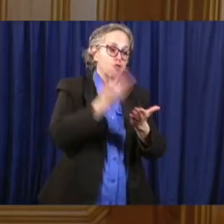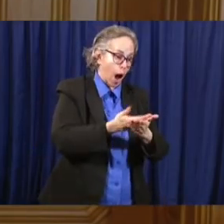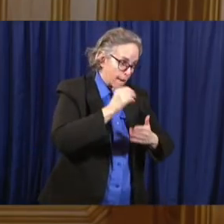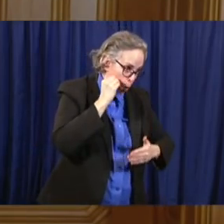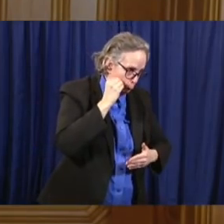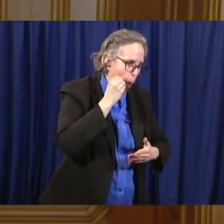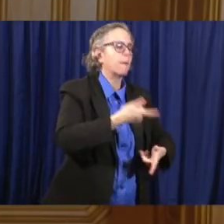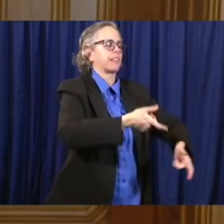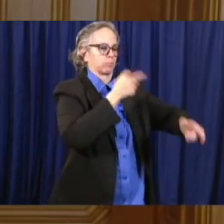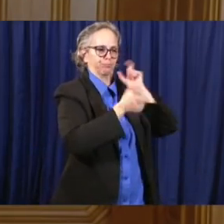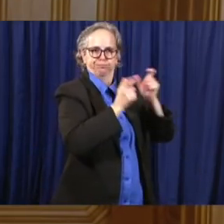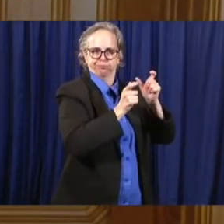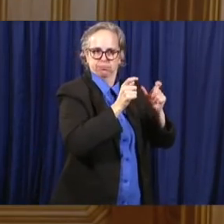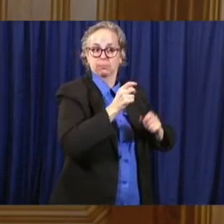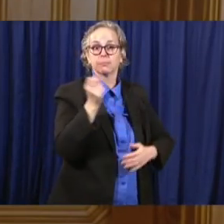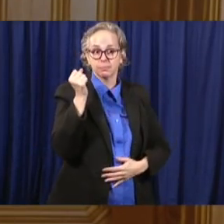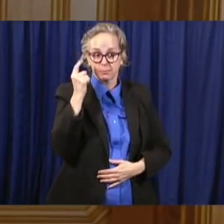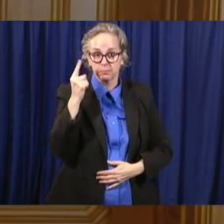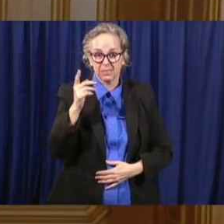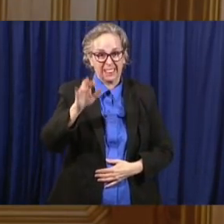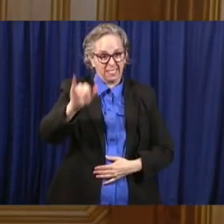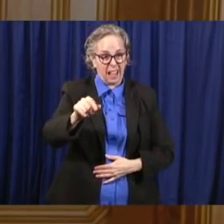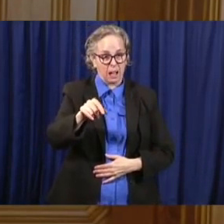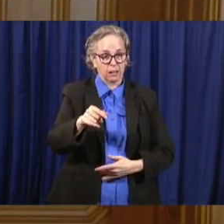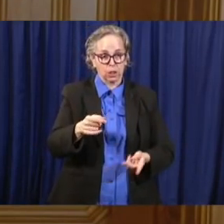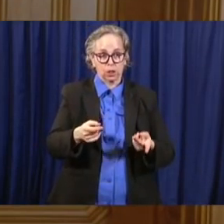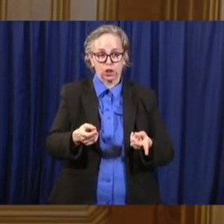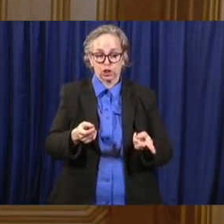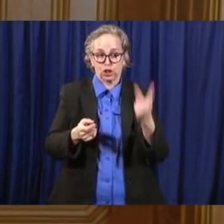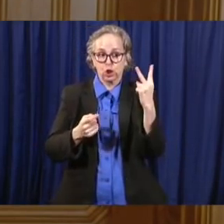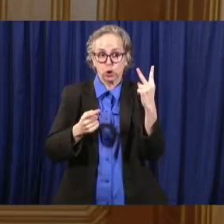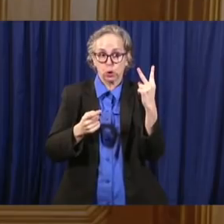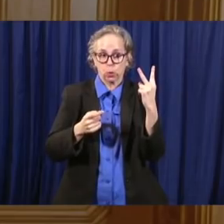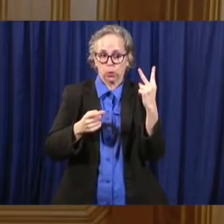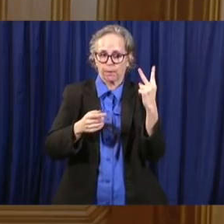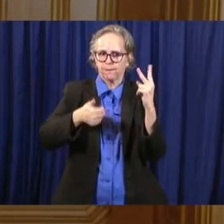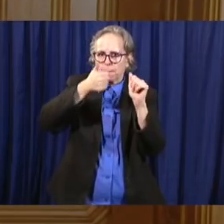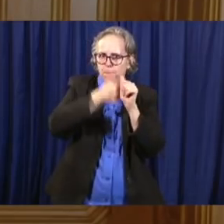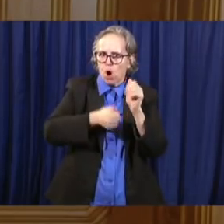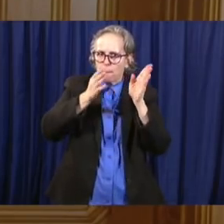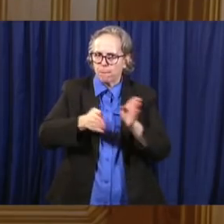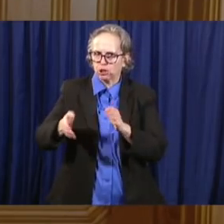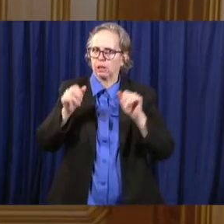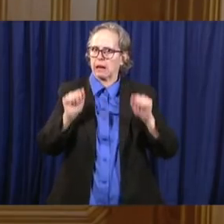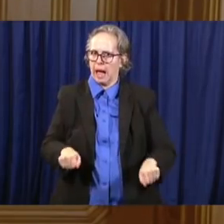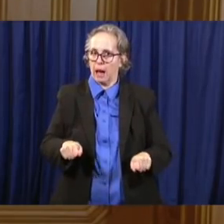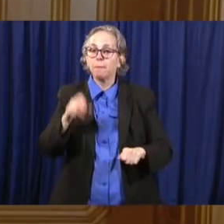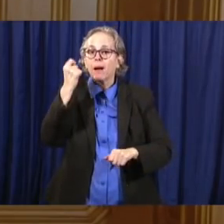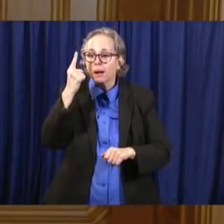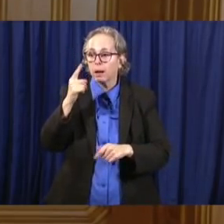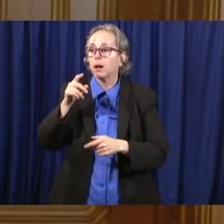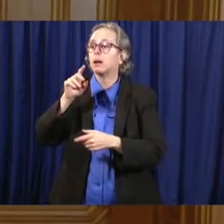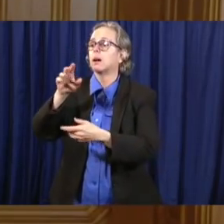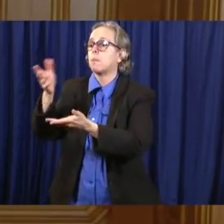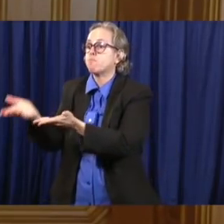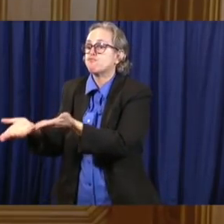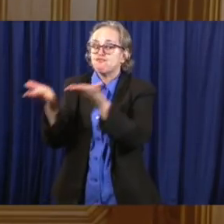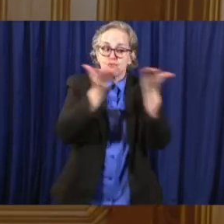order of food. So that is the news from that front today.